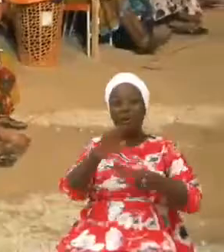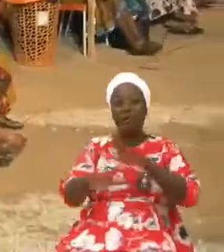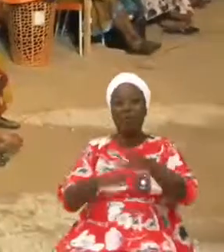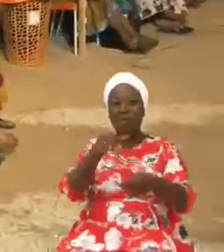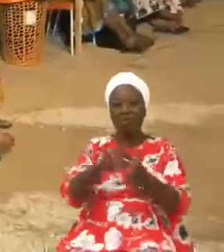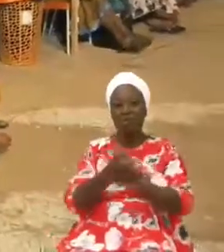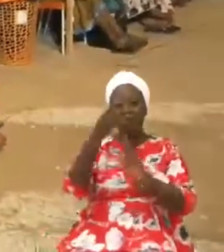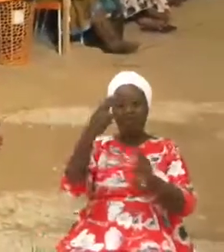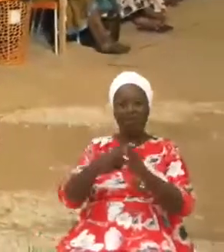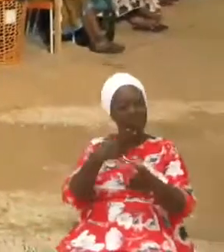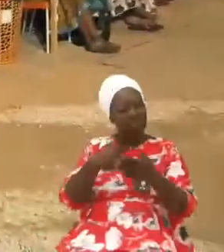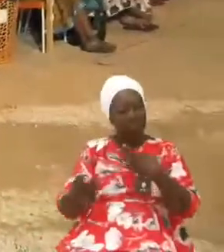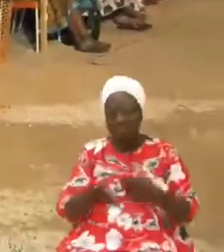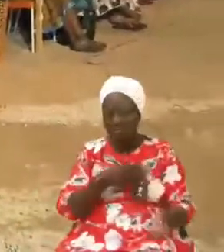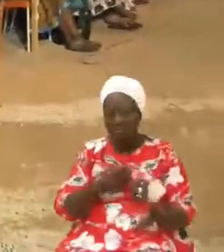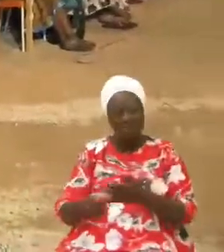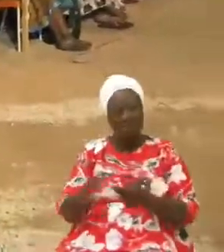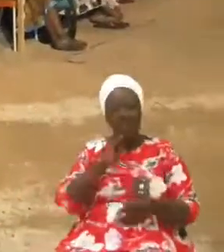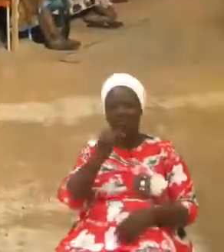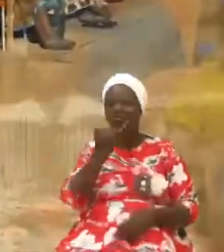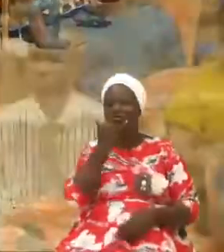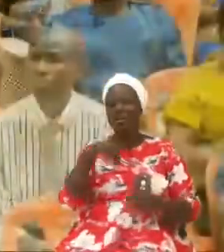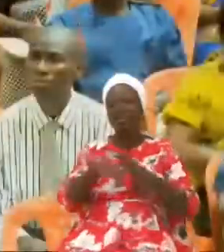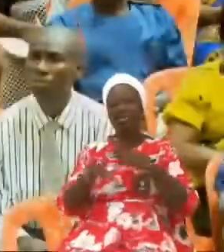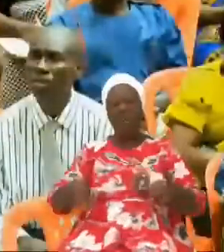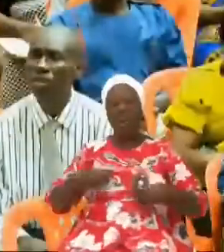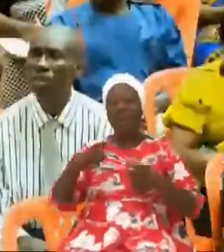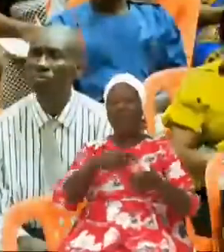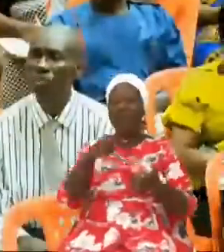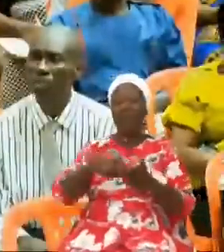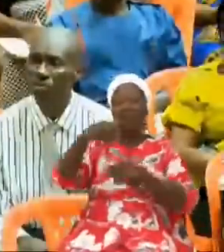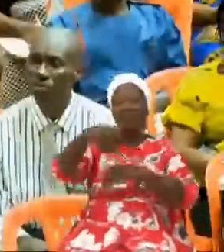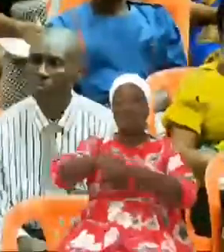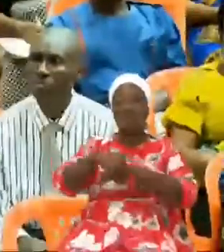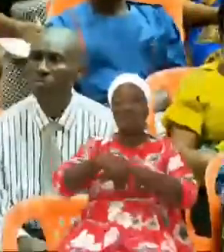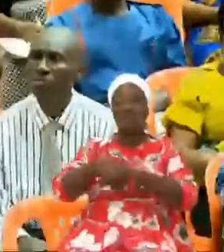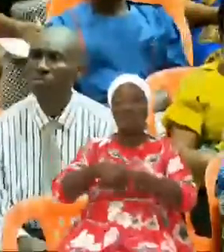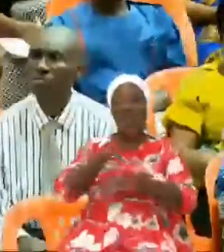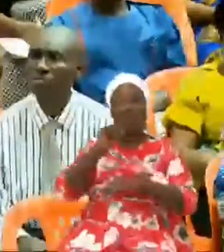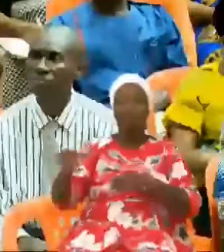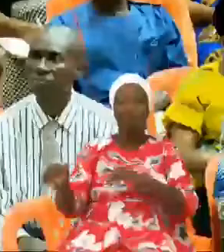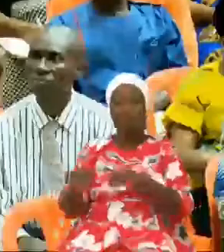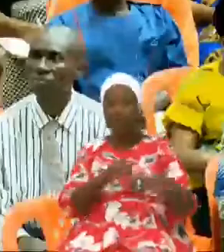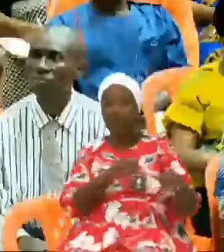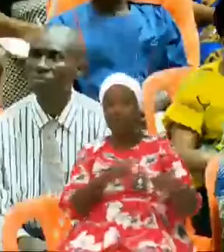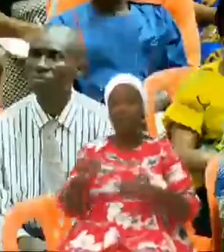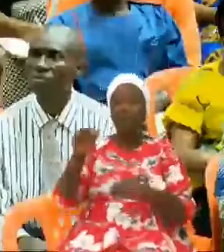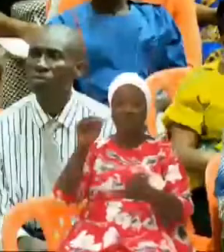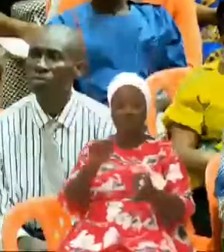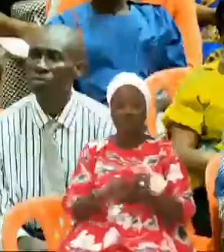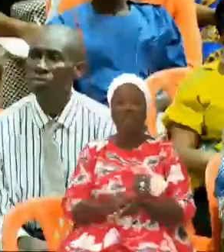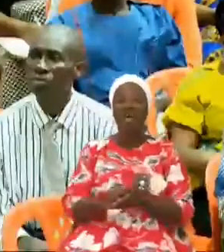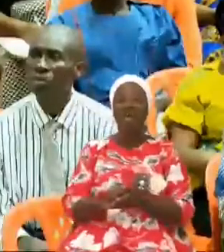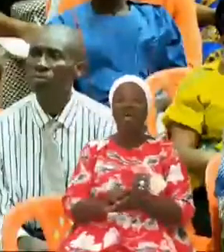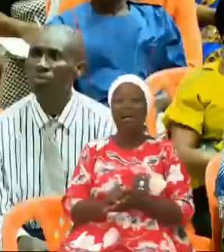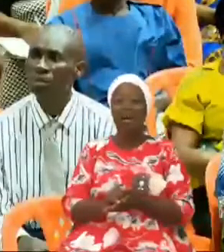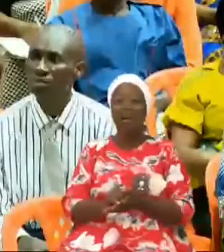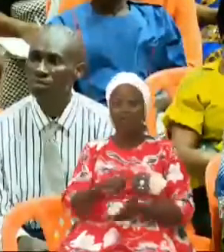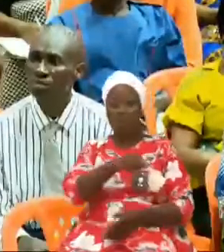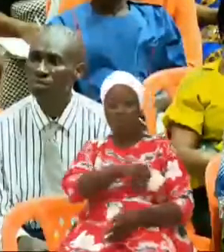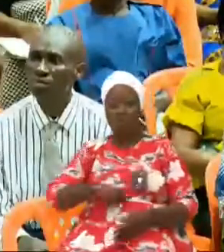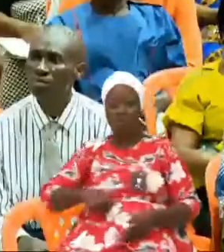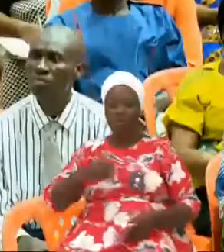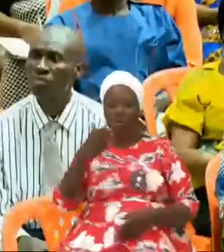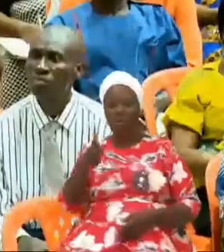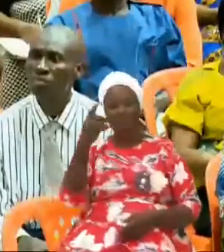legs will rise up and walk. Whatever is wrong in your life tonight, he'll